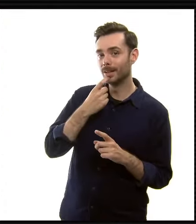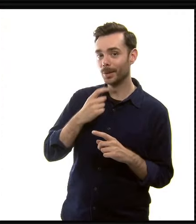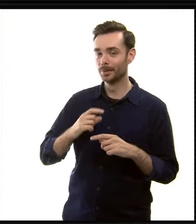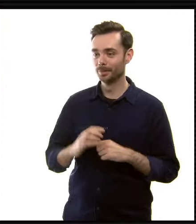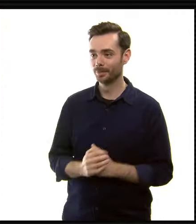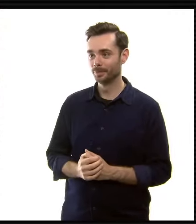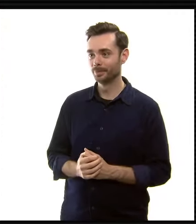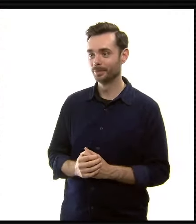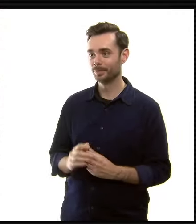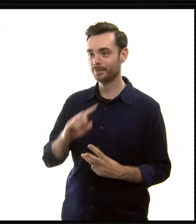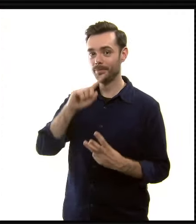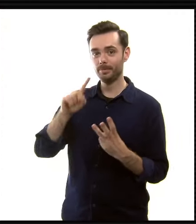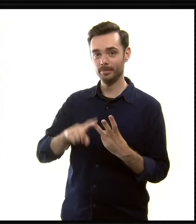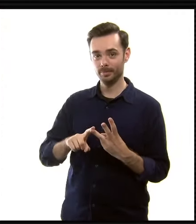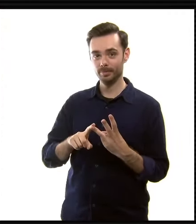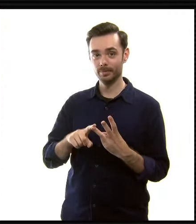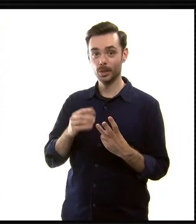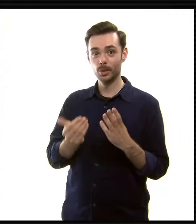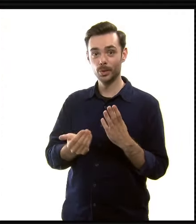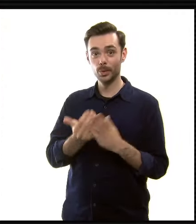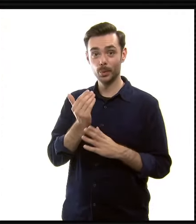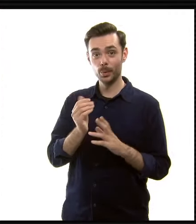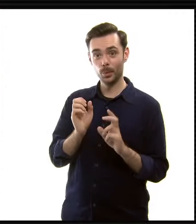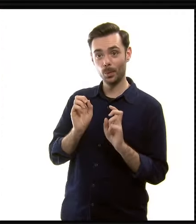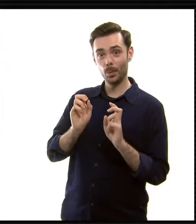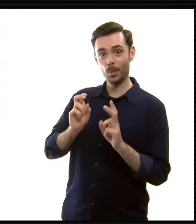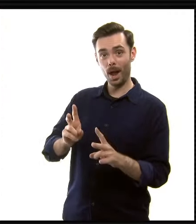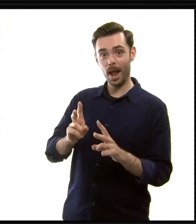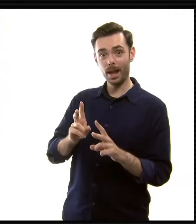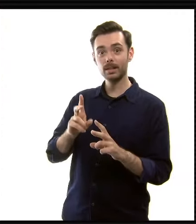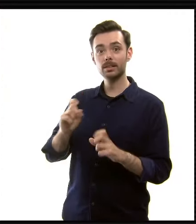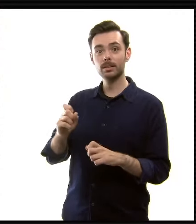News. And there's a new way to perk up uninteresting sleeves.